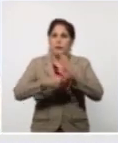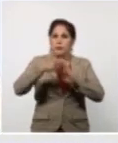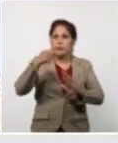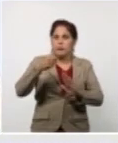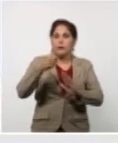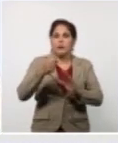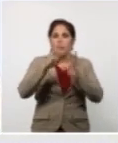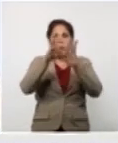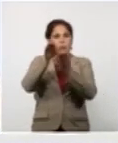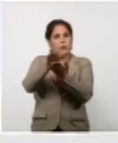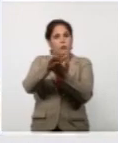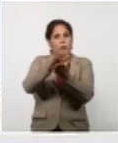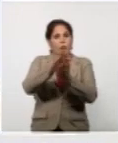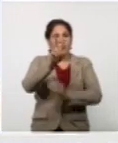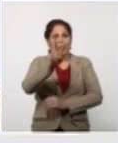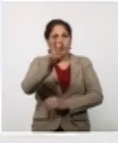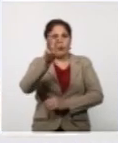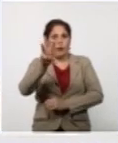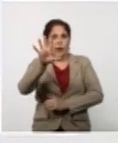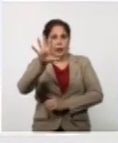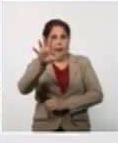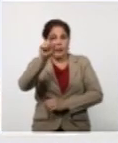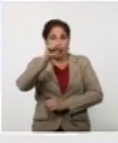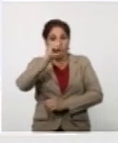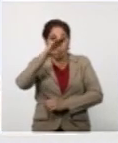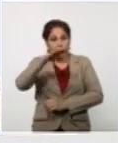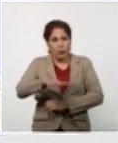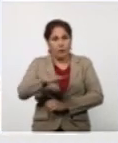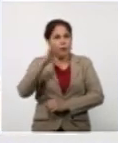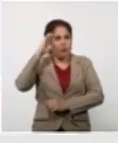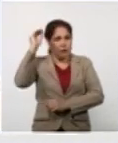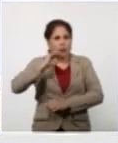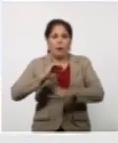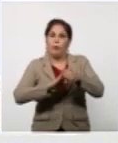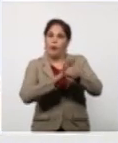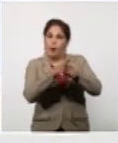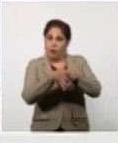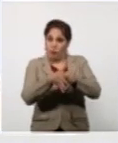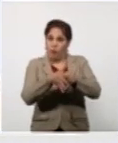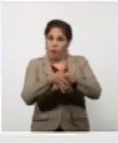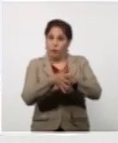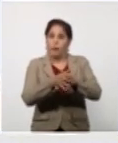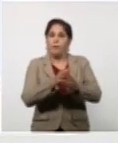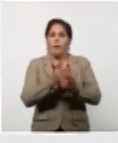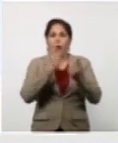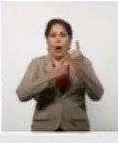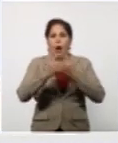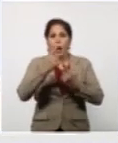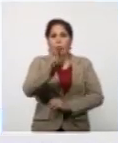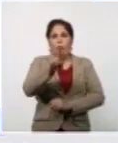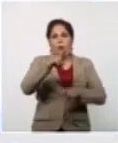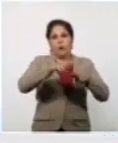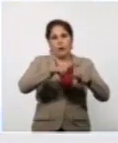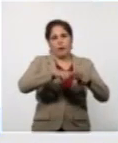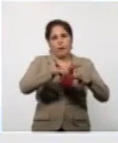is 90.2%, have been discharged with a satisfactory clinical evolution.